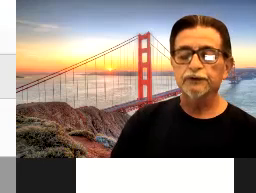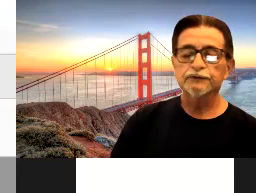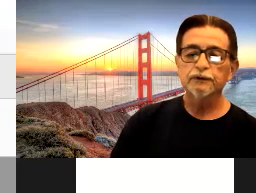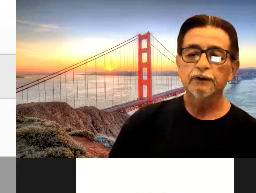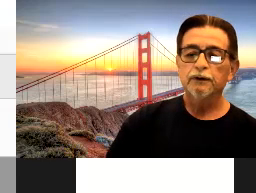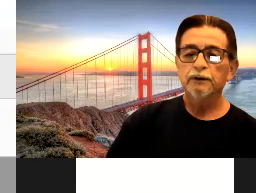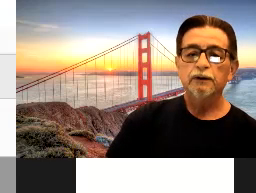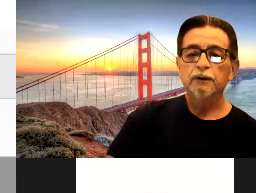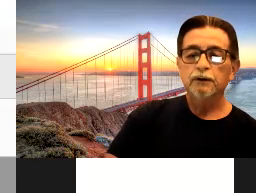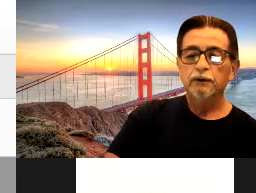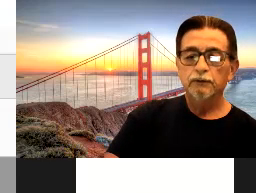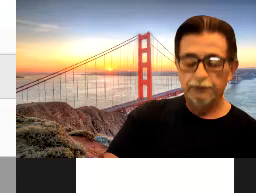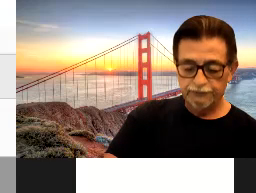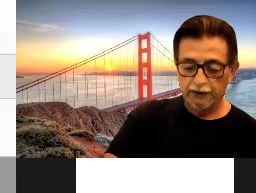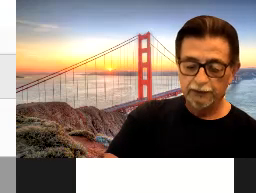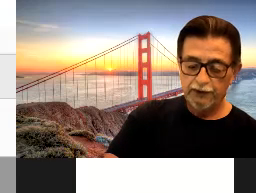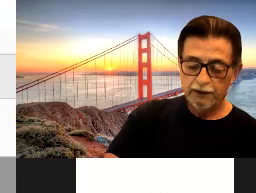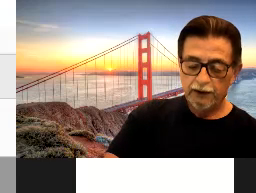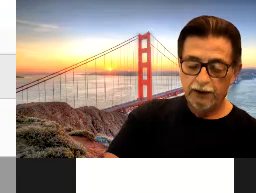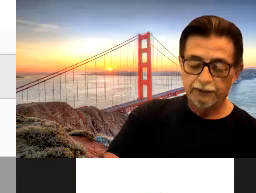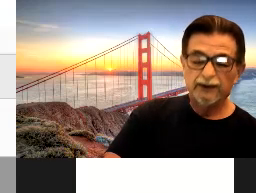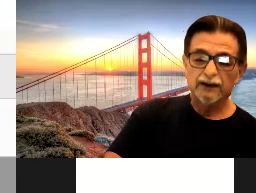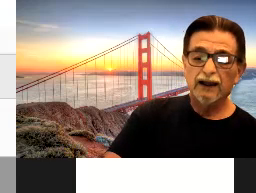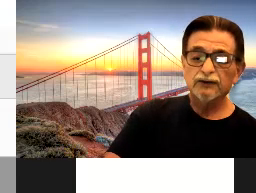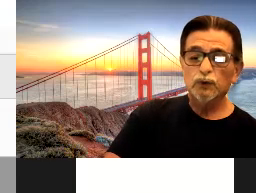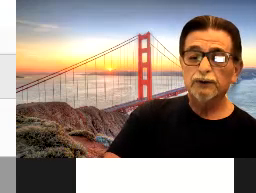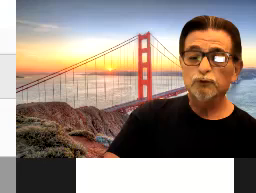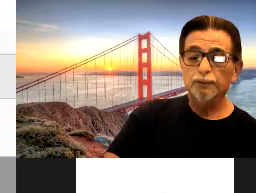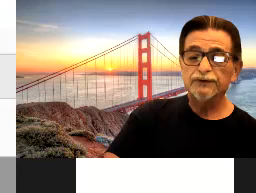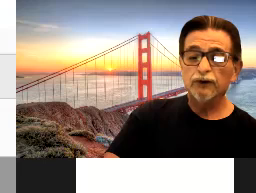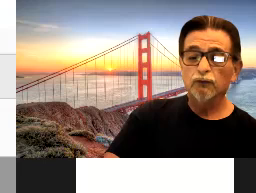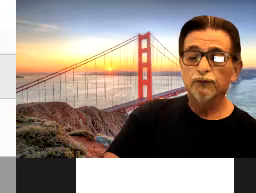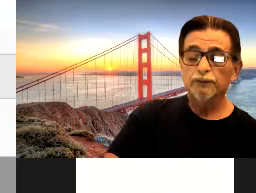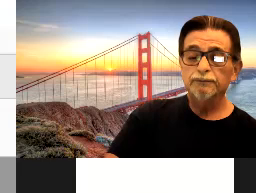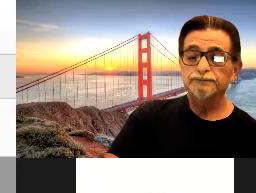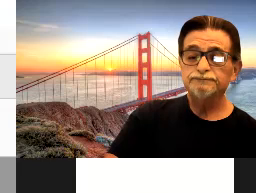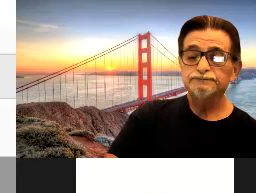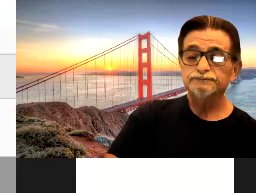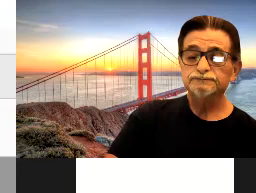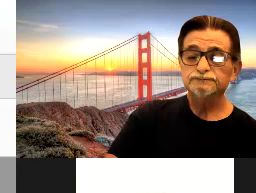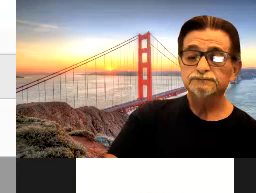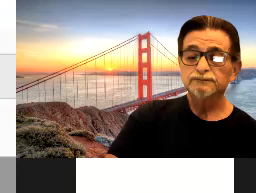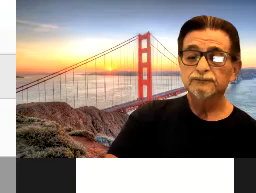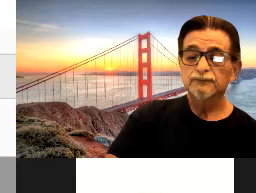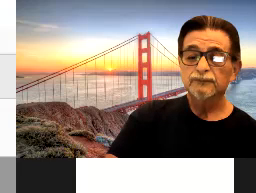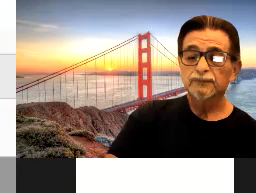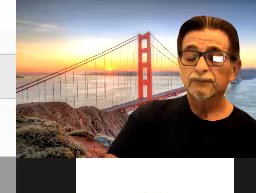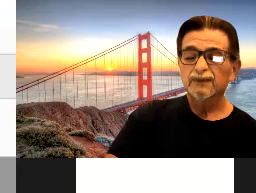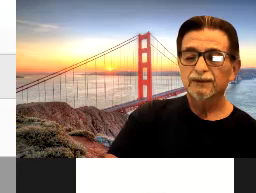valence electrons? 4. Exactly. And then the last one will be sulfur.